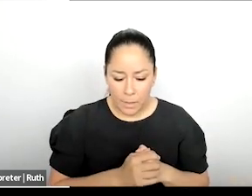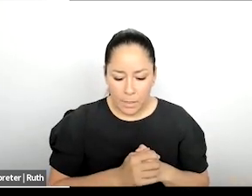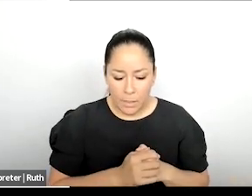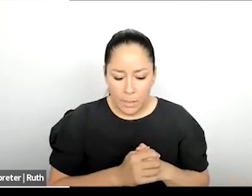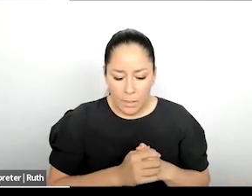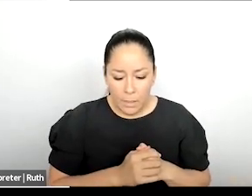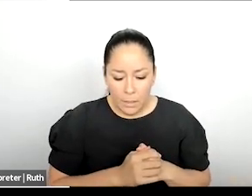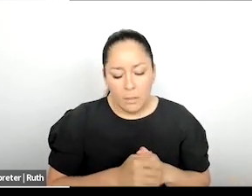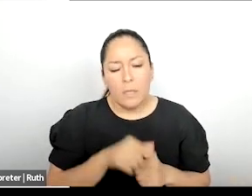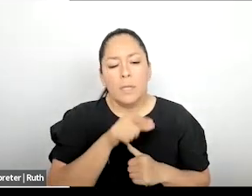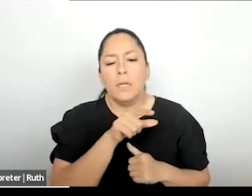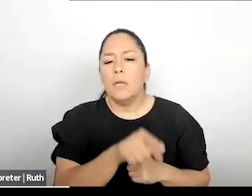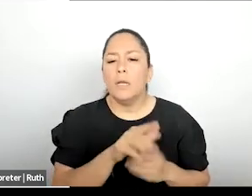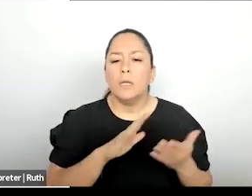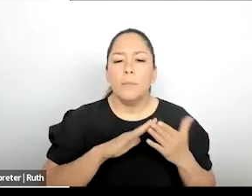by community-led work.